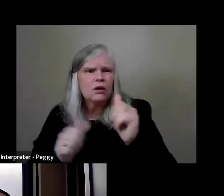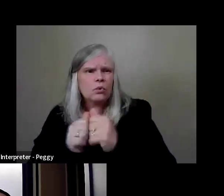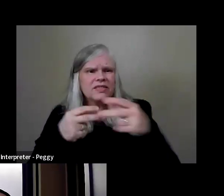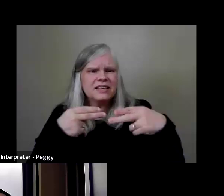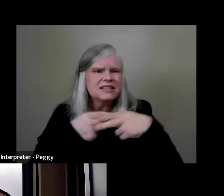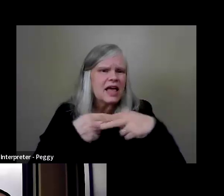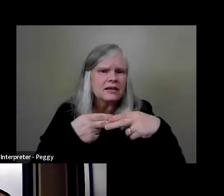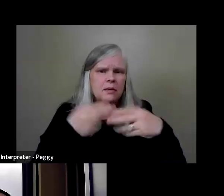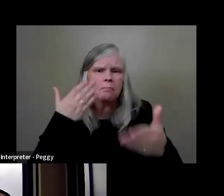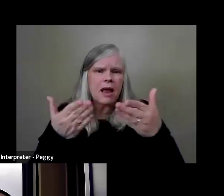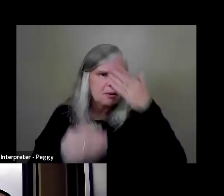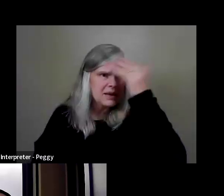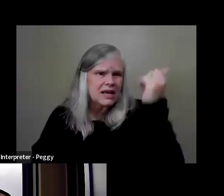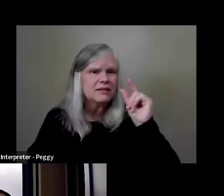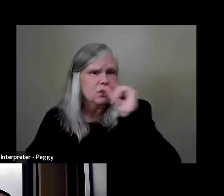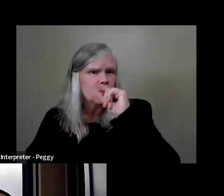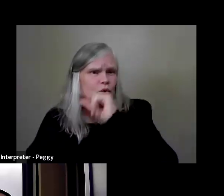part of it may have been because of the Google